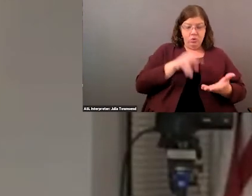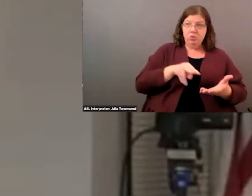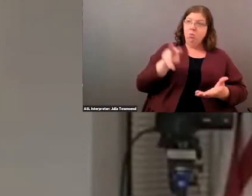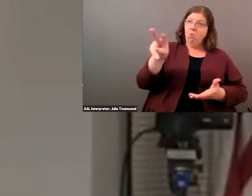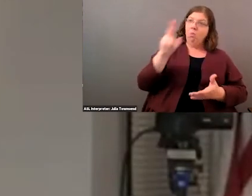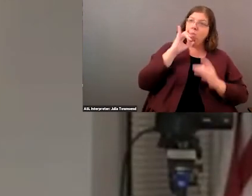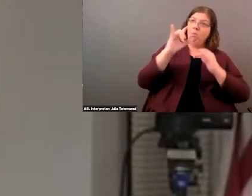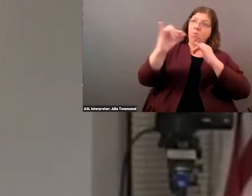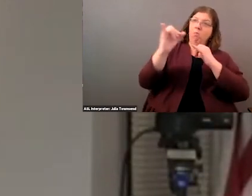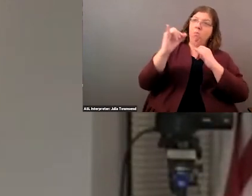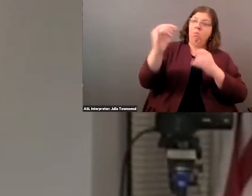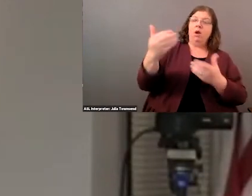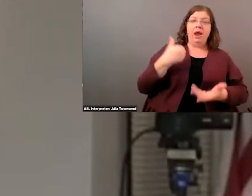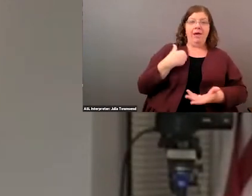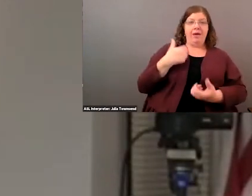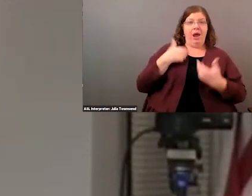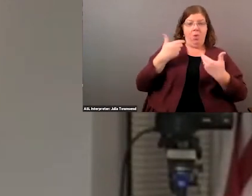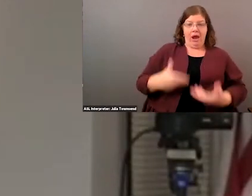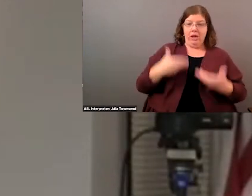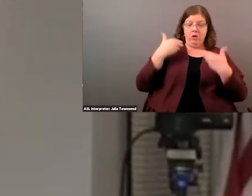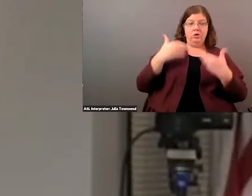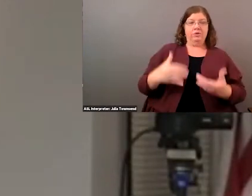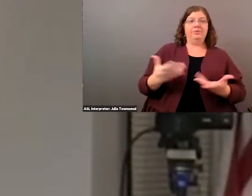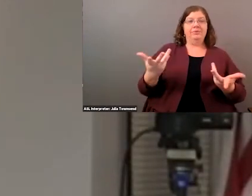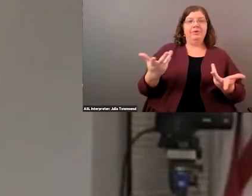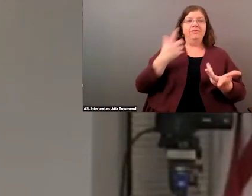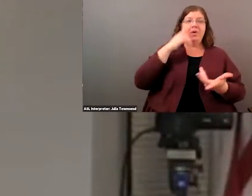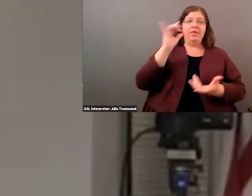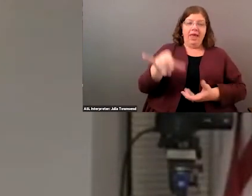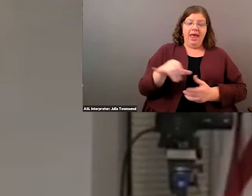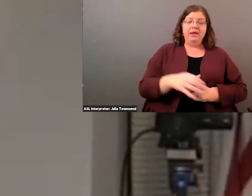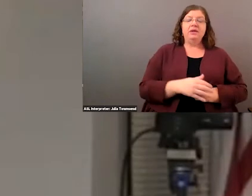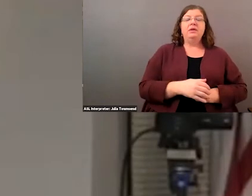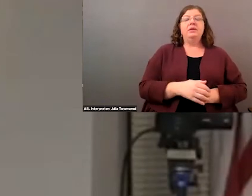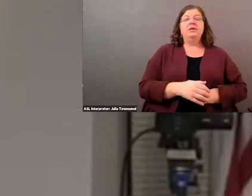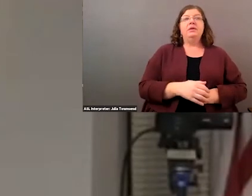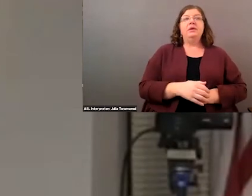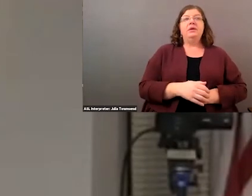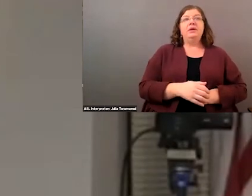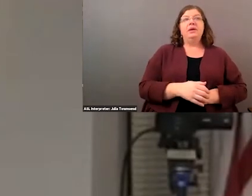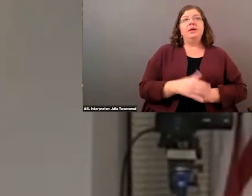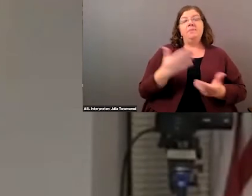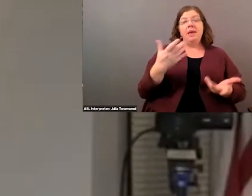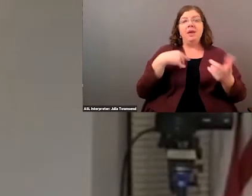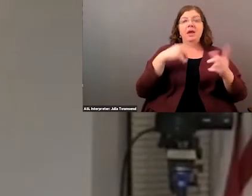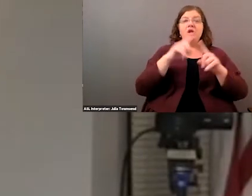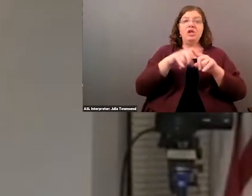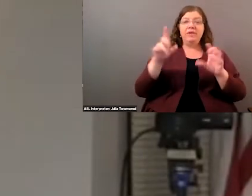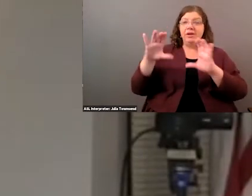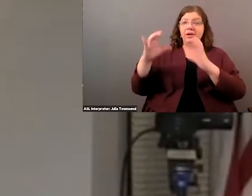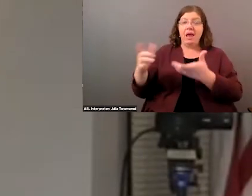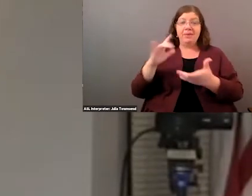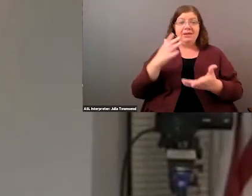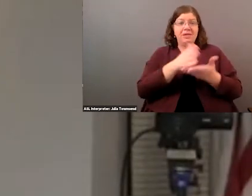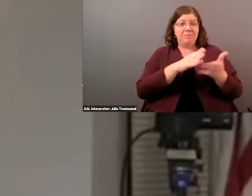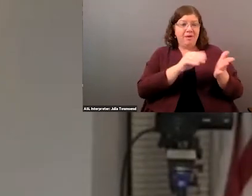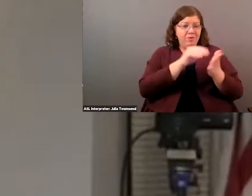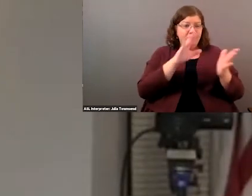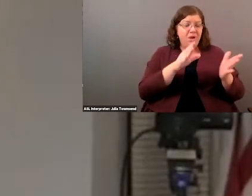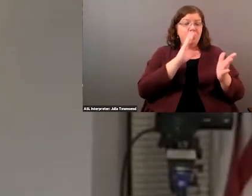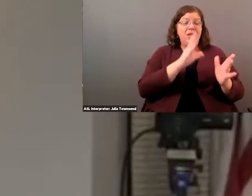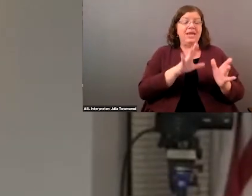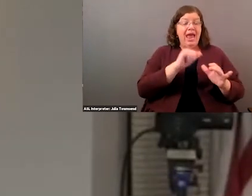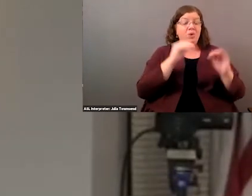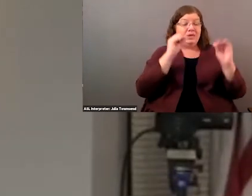to a different well. The endowment youth had been here for a long time, so get outside of that. Go outside, you know, outside that box and look out. You know, we got a big old